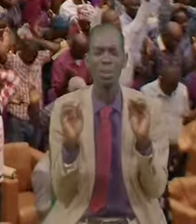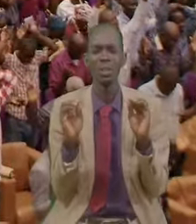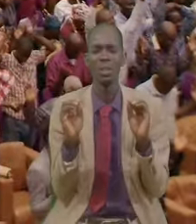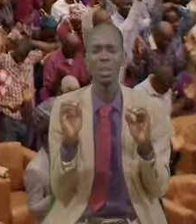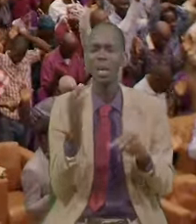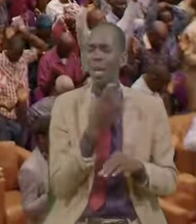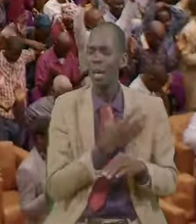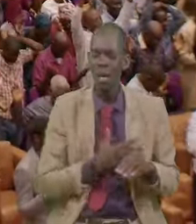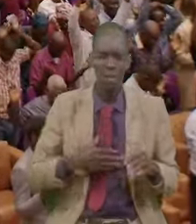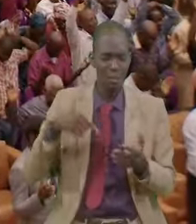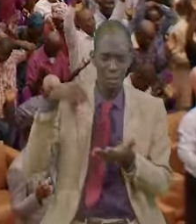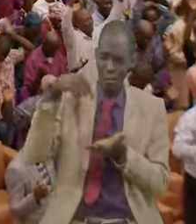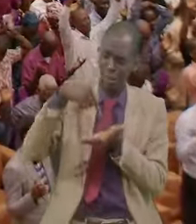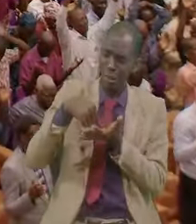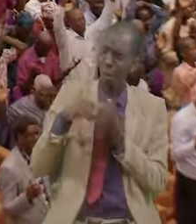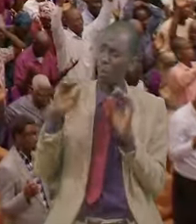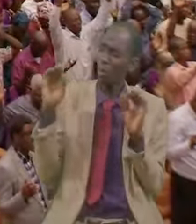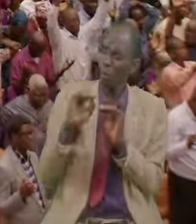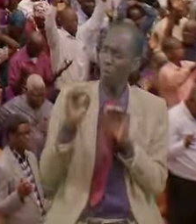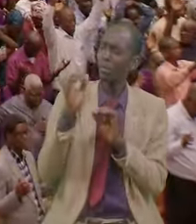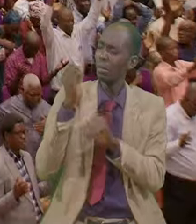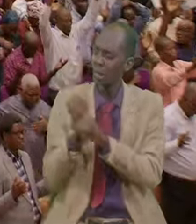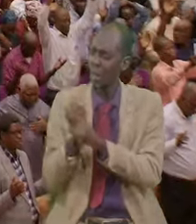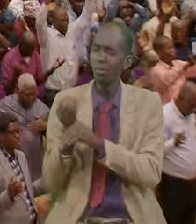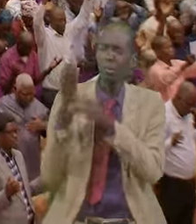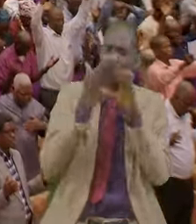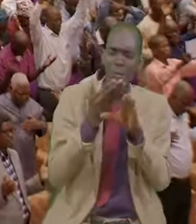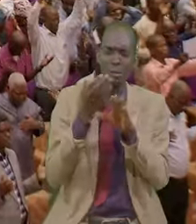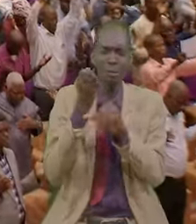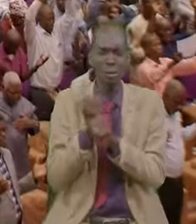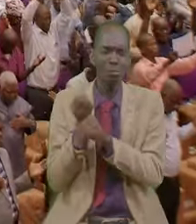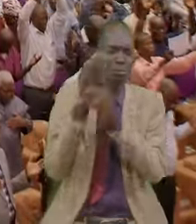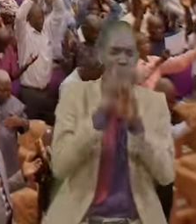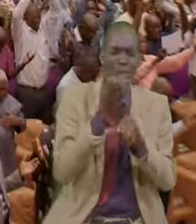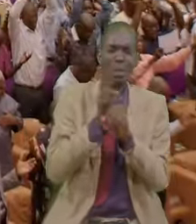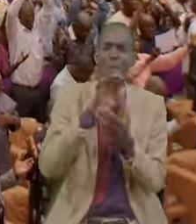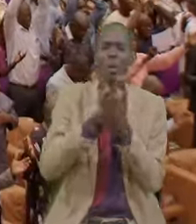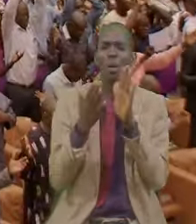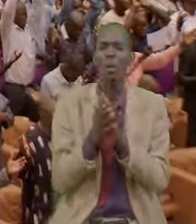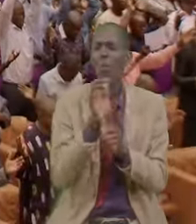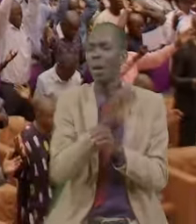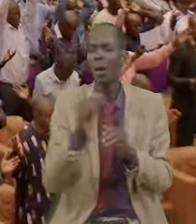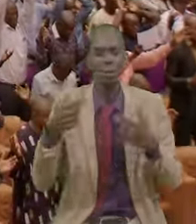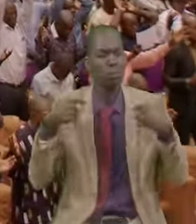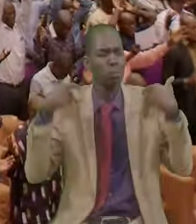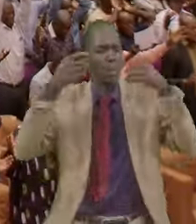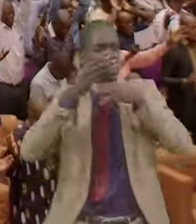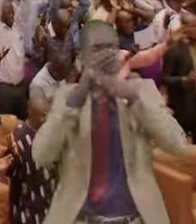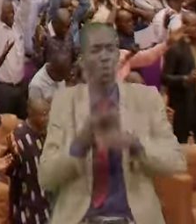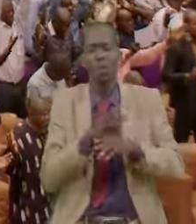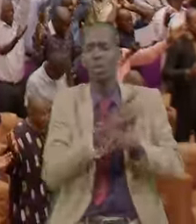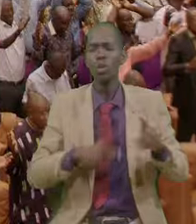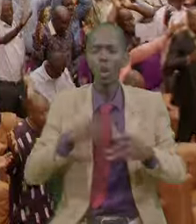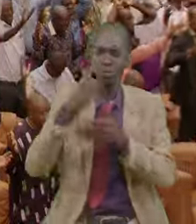And this nothing from year to year has been like a giant. Lord, I pray, cancel nothingness